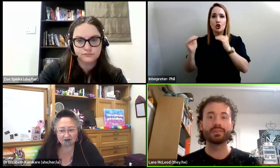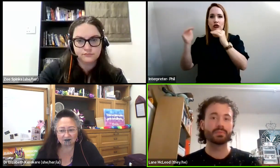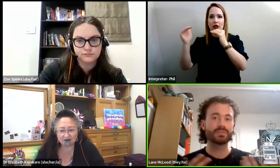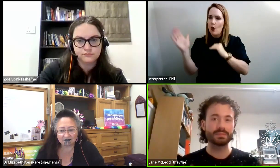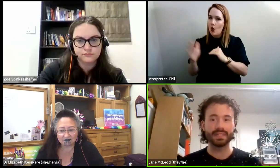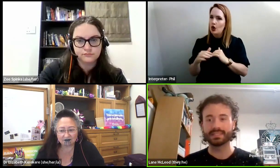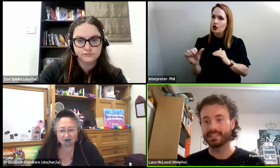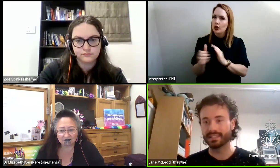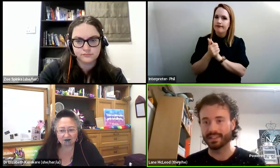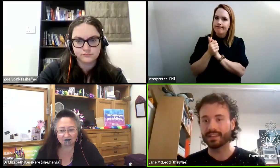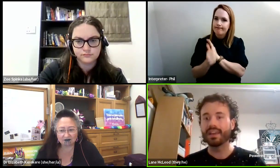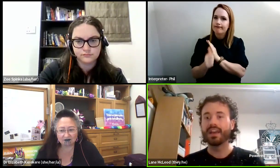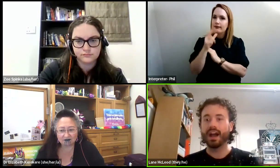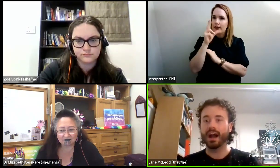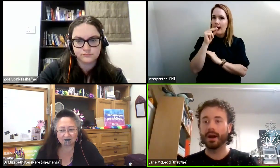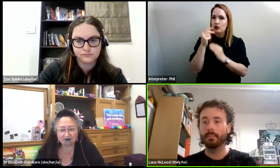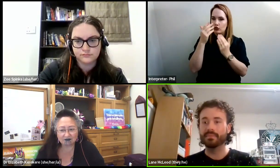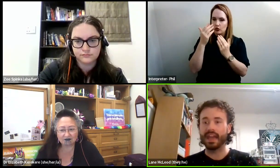treat everyone with respect and dignity.